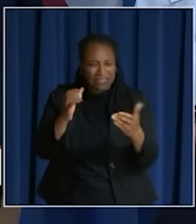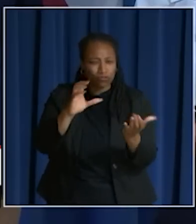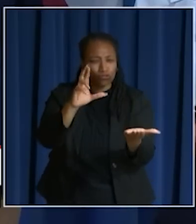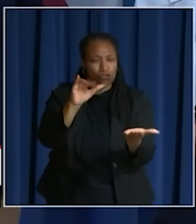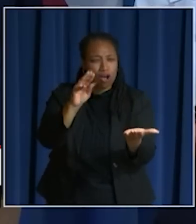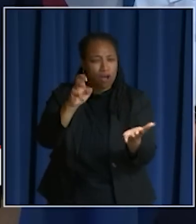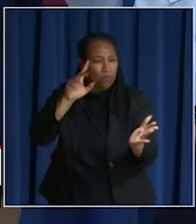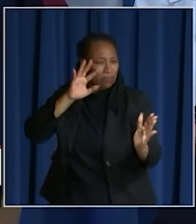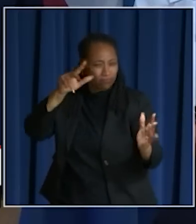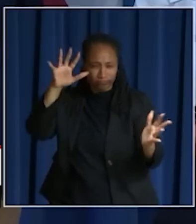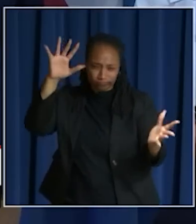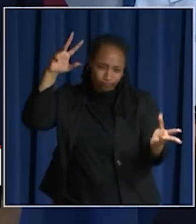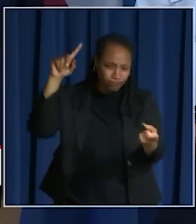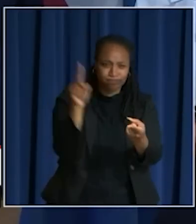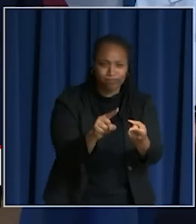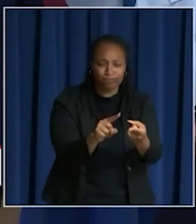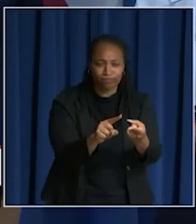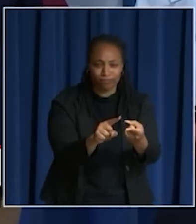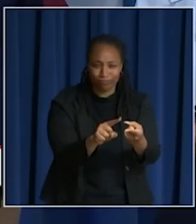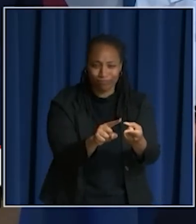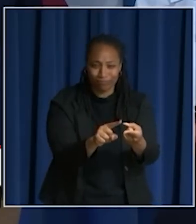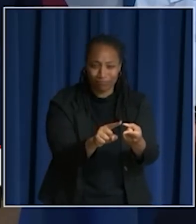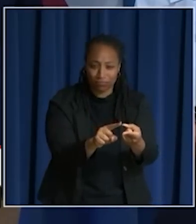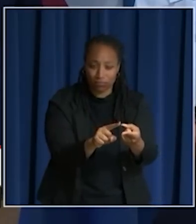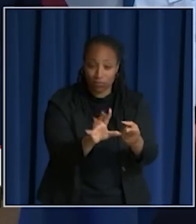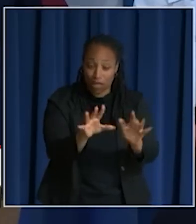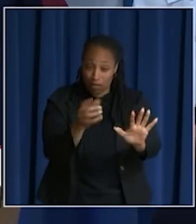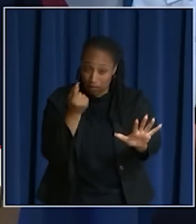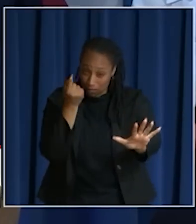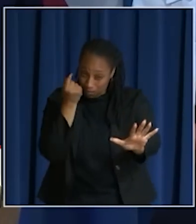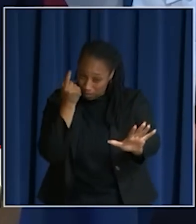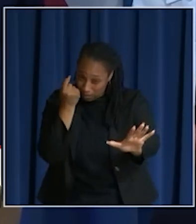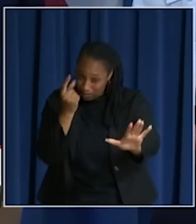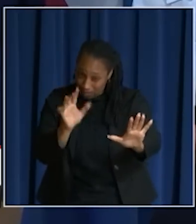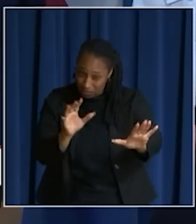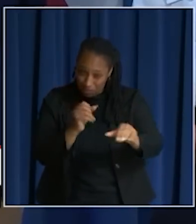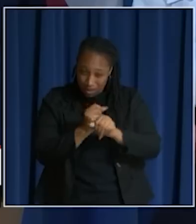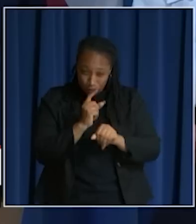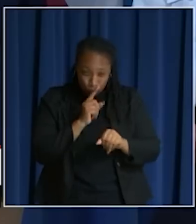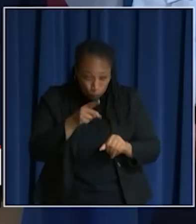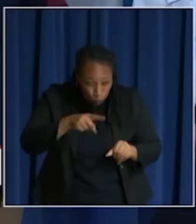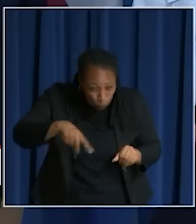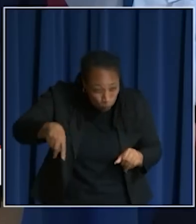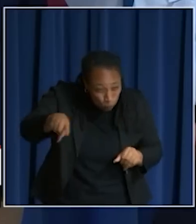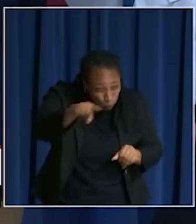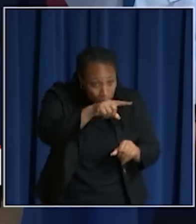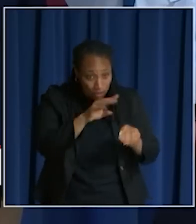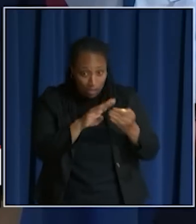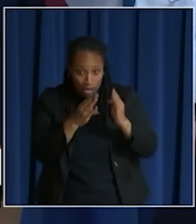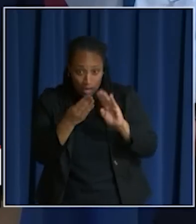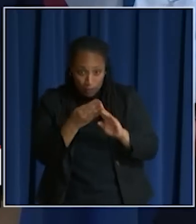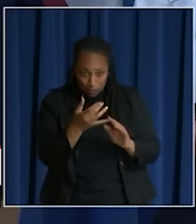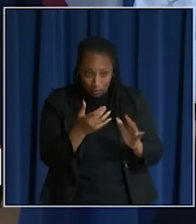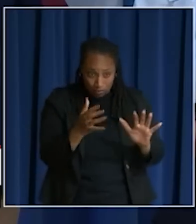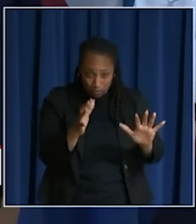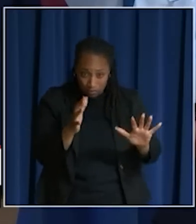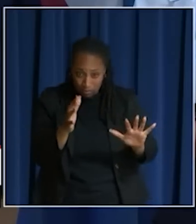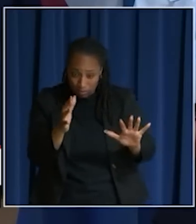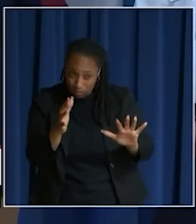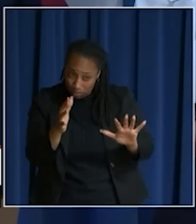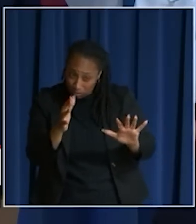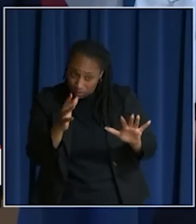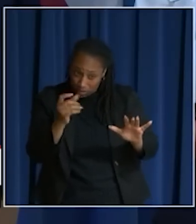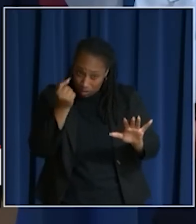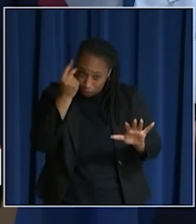But intentionally, we want to make sure that our community understands that we are there. We're going to be boots on the ground. If you